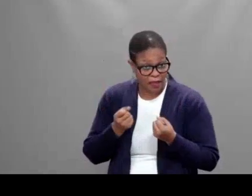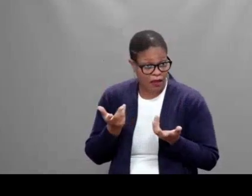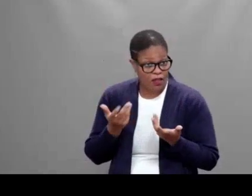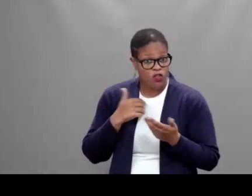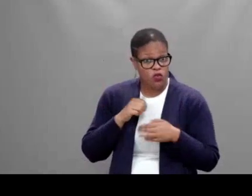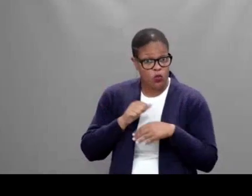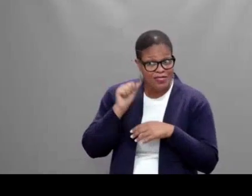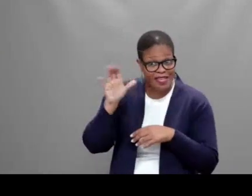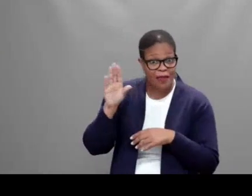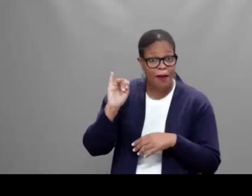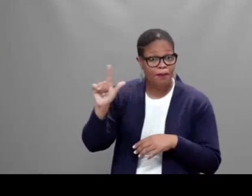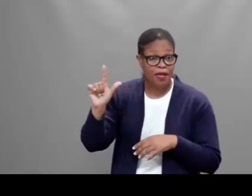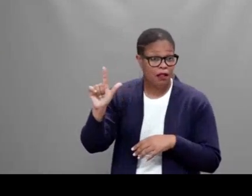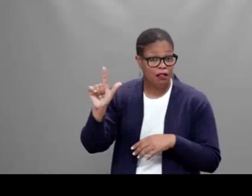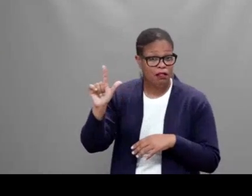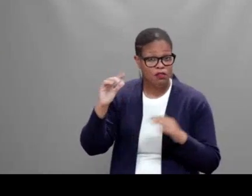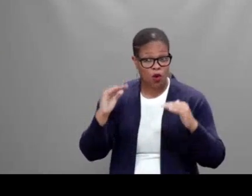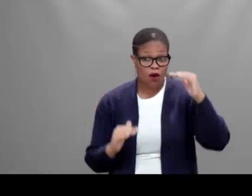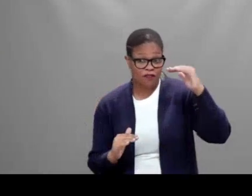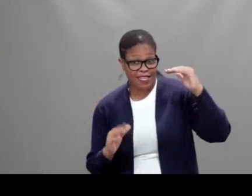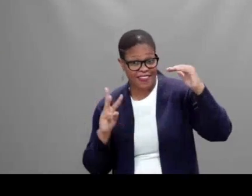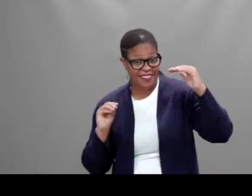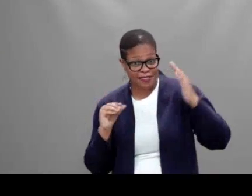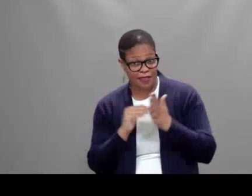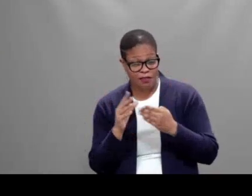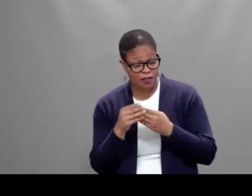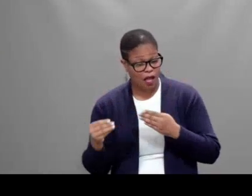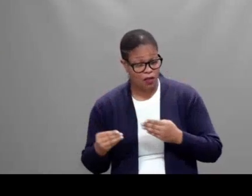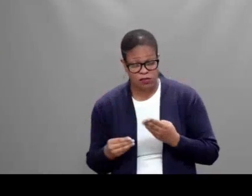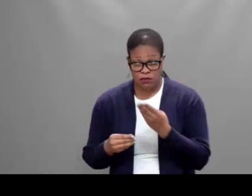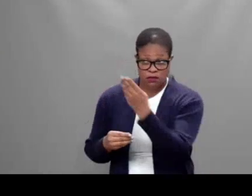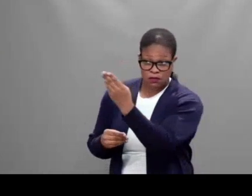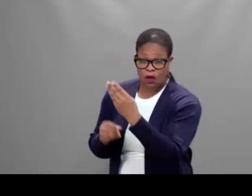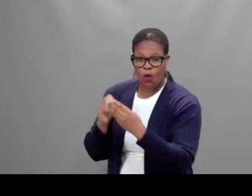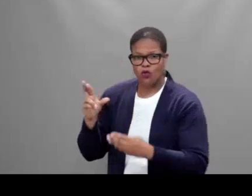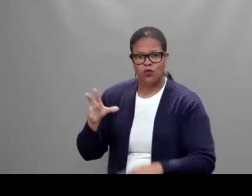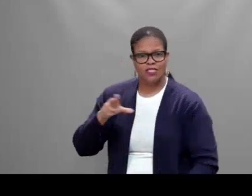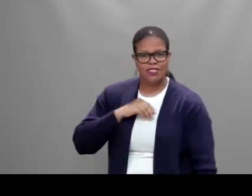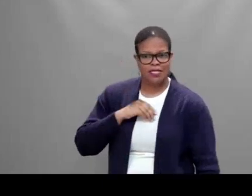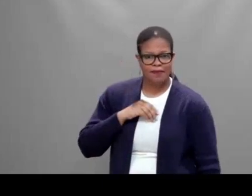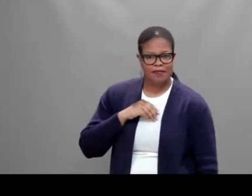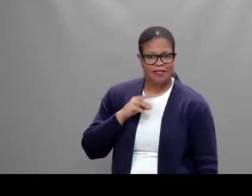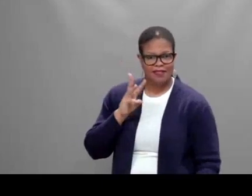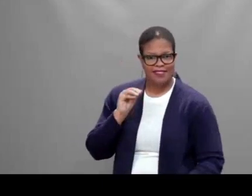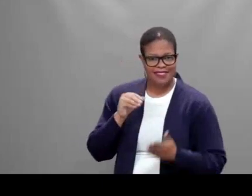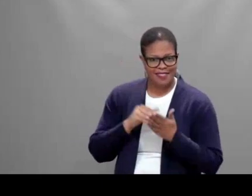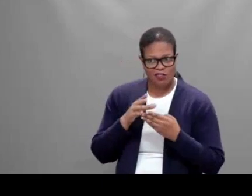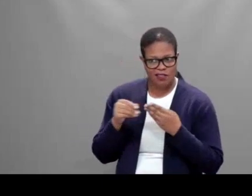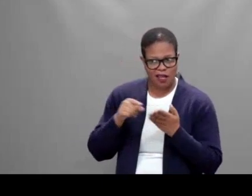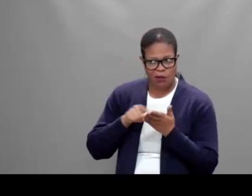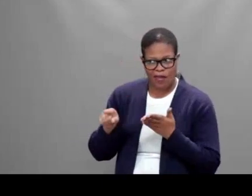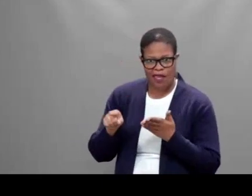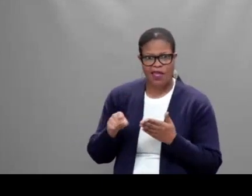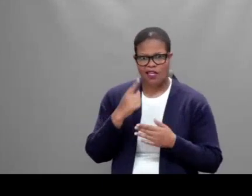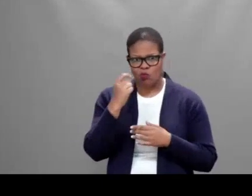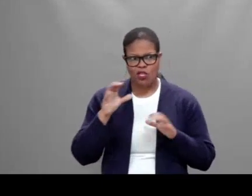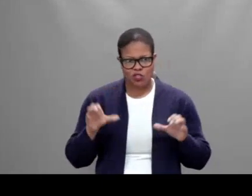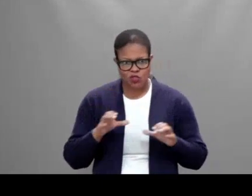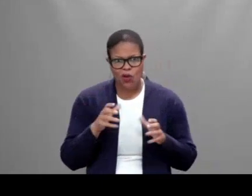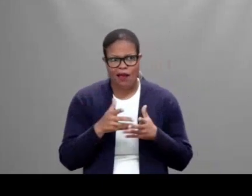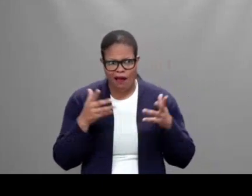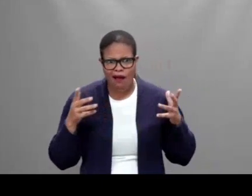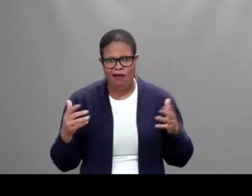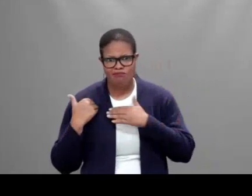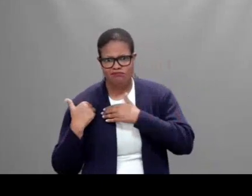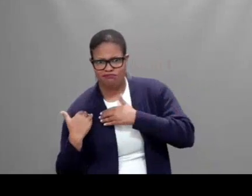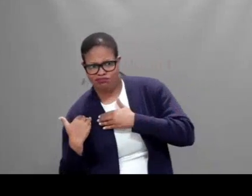we send them a bill to offset the 60, or we just accept it? Because we are doing a yeoman's job here,